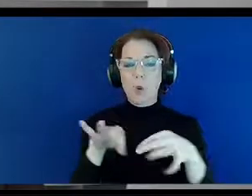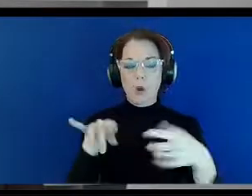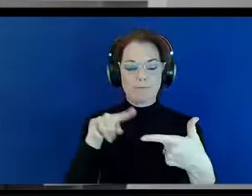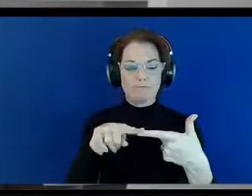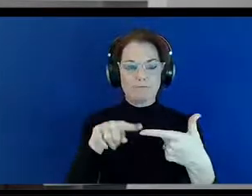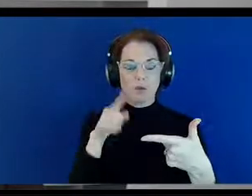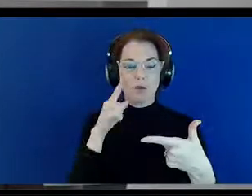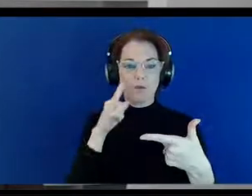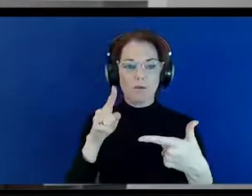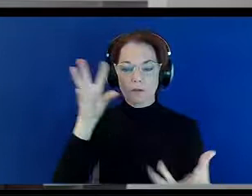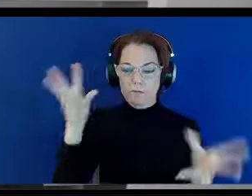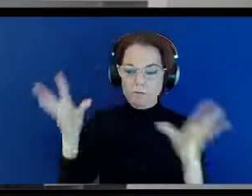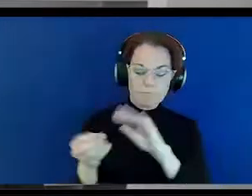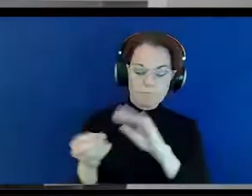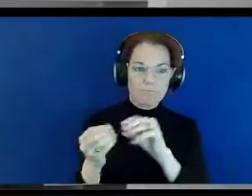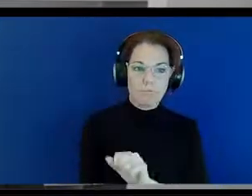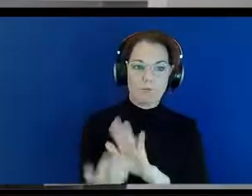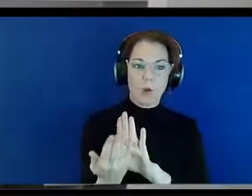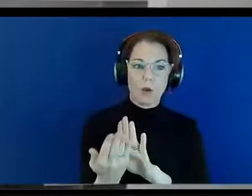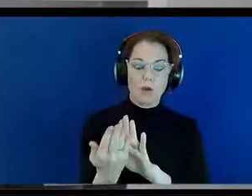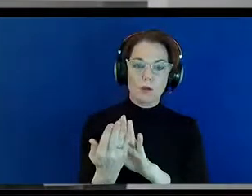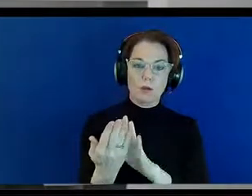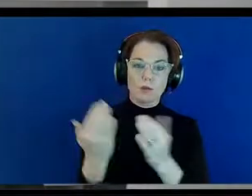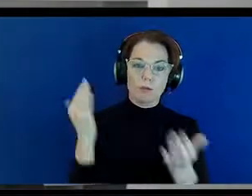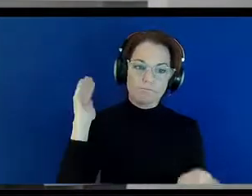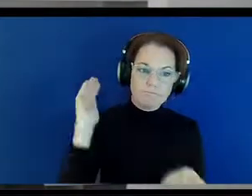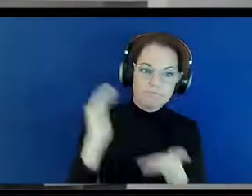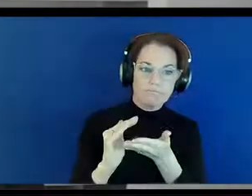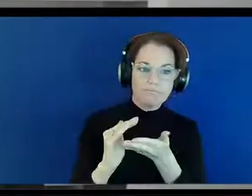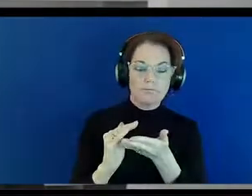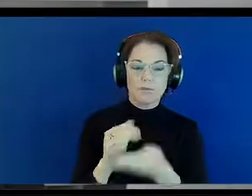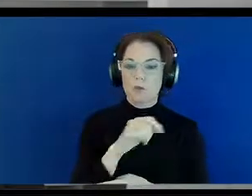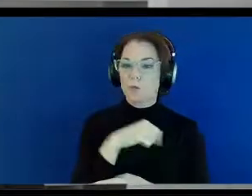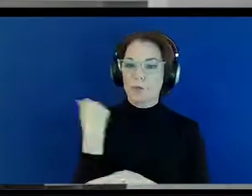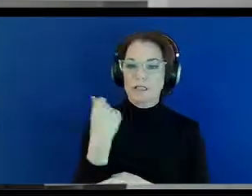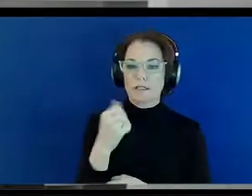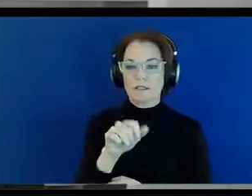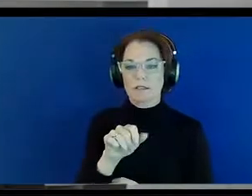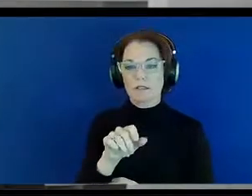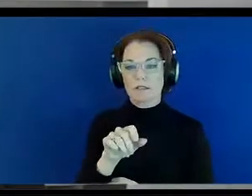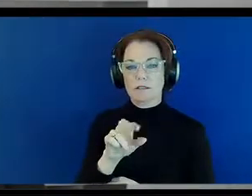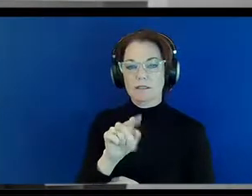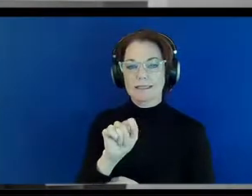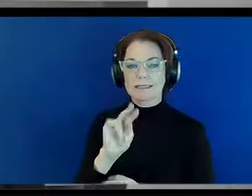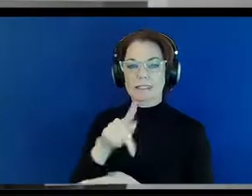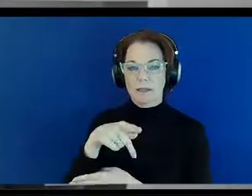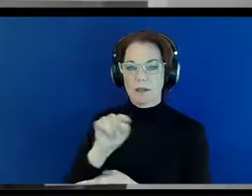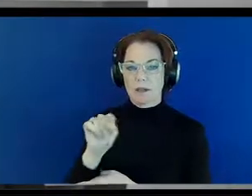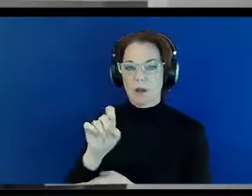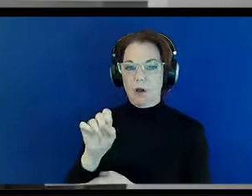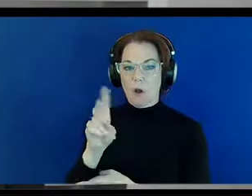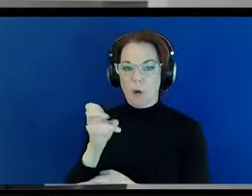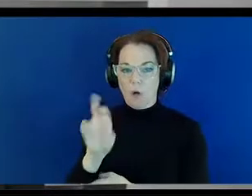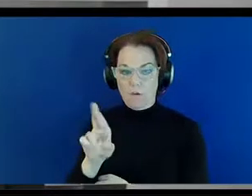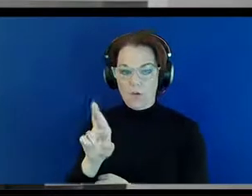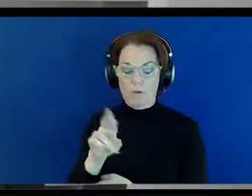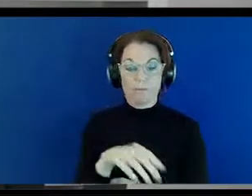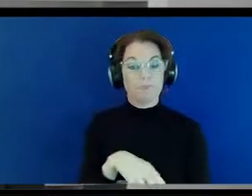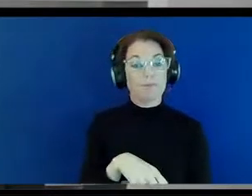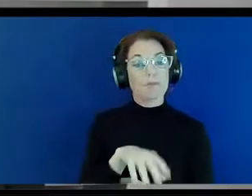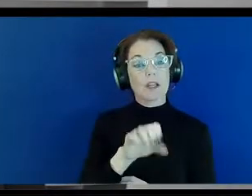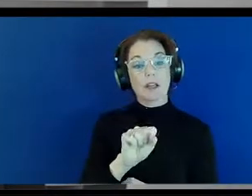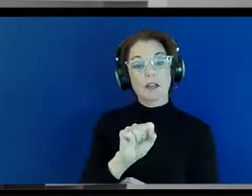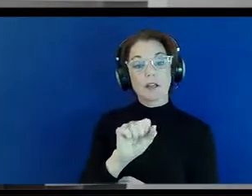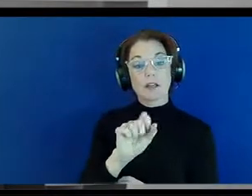comprehensive approach to reduce the risk of tip over. Second, Sturdy provides a rulemaking process that is proven